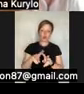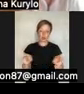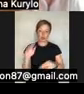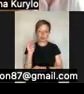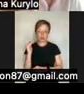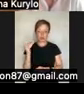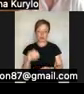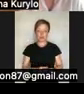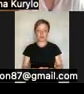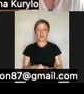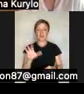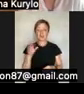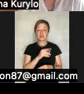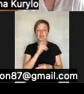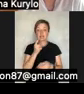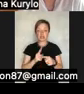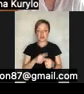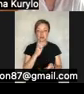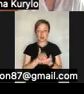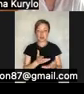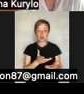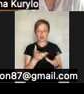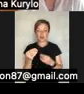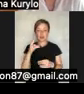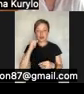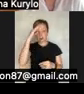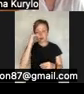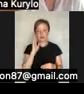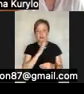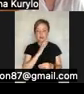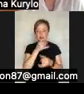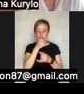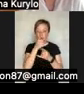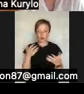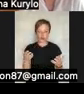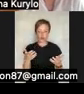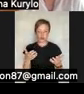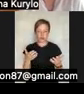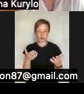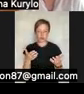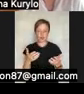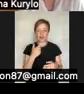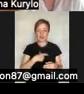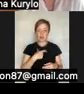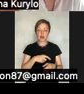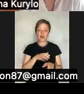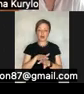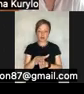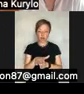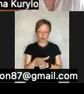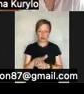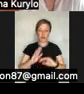the same as her child all of that affects the parents parents